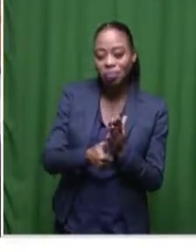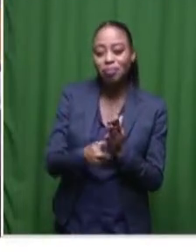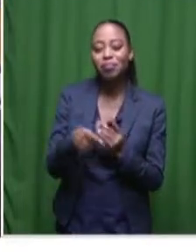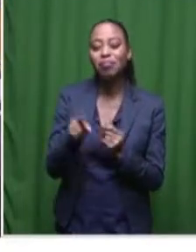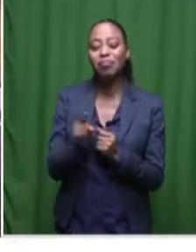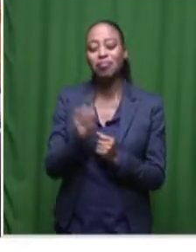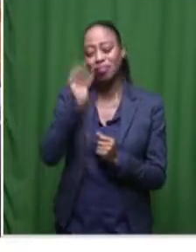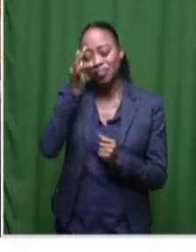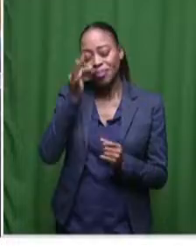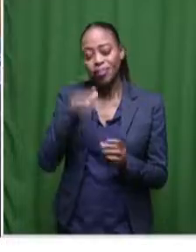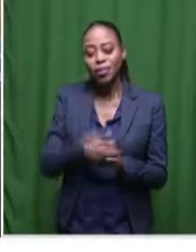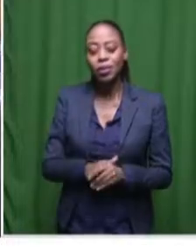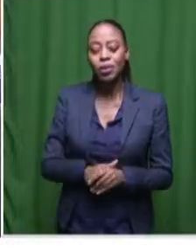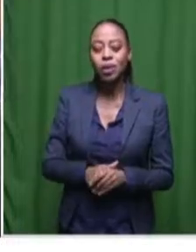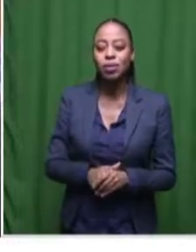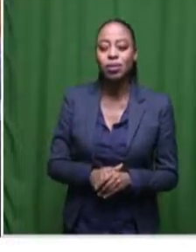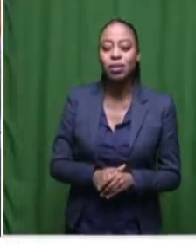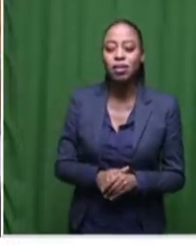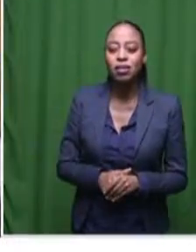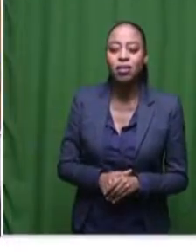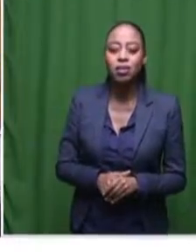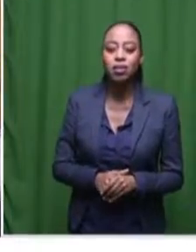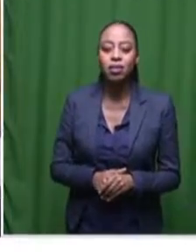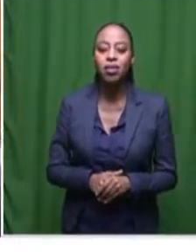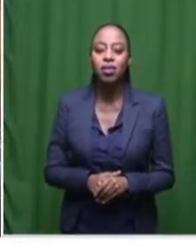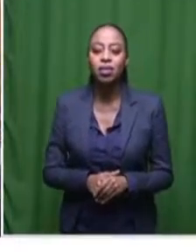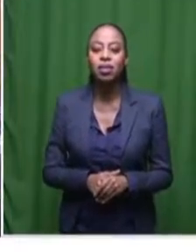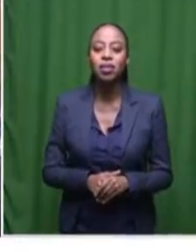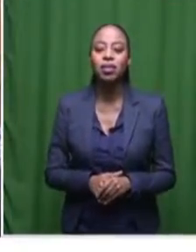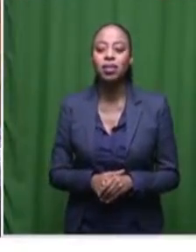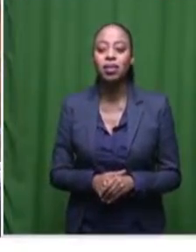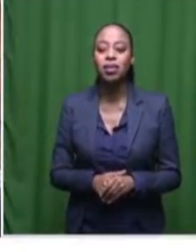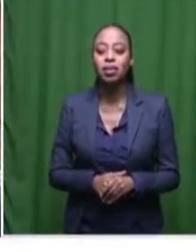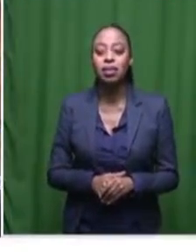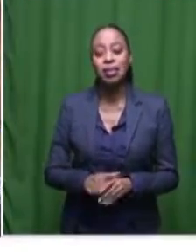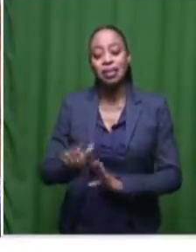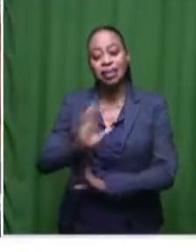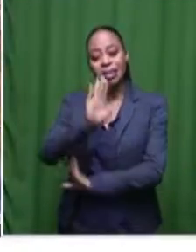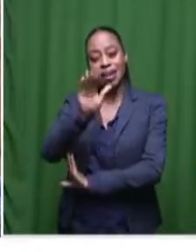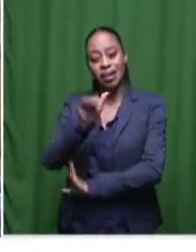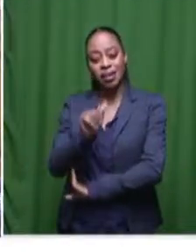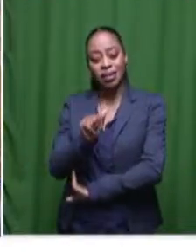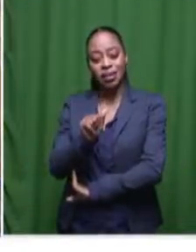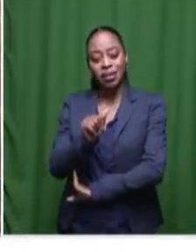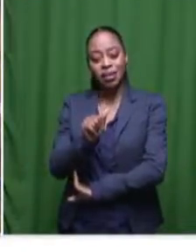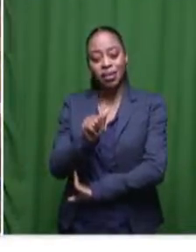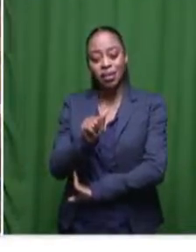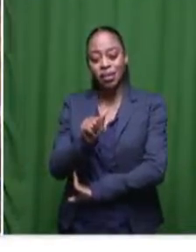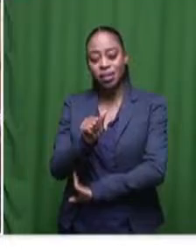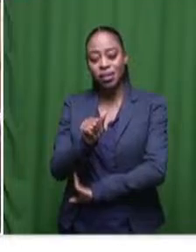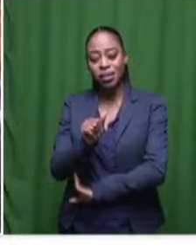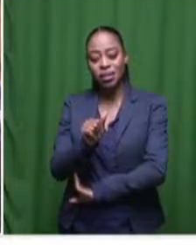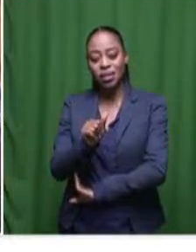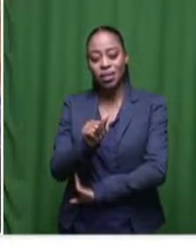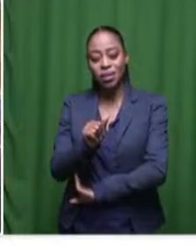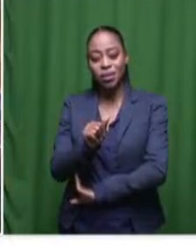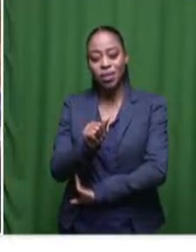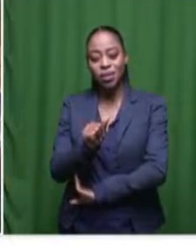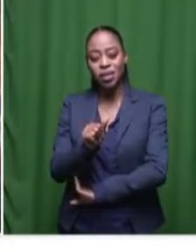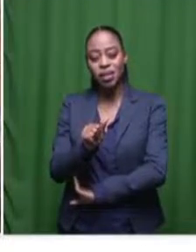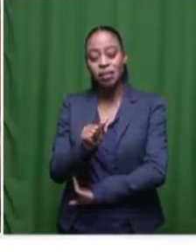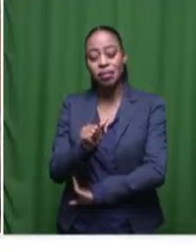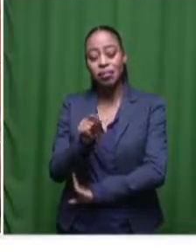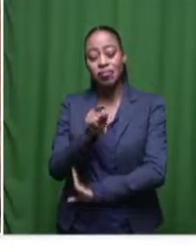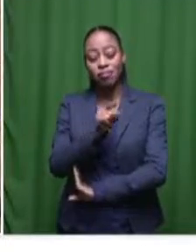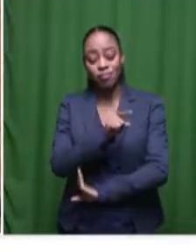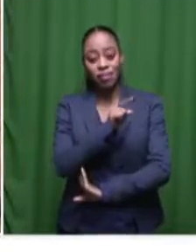Sophie, let me hand it over to you now. Prof, I think for the African continent, those countries that were colonized